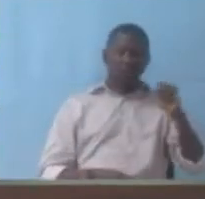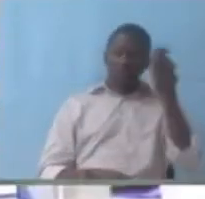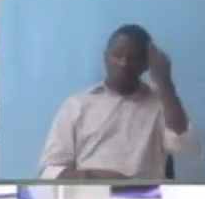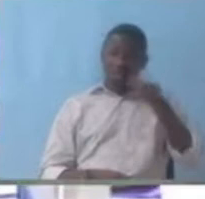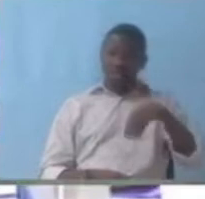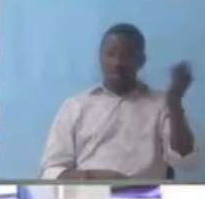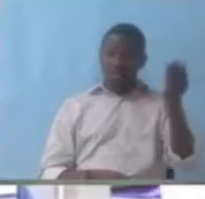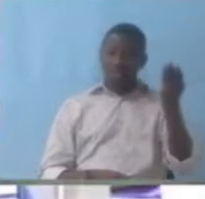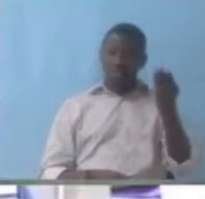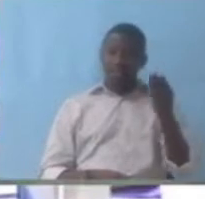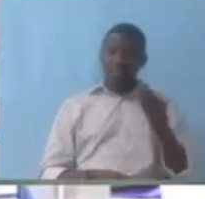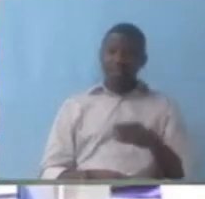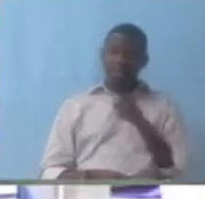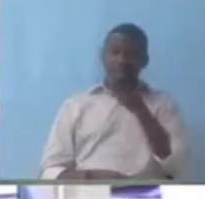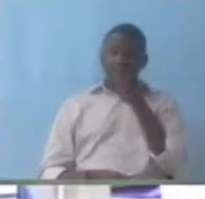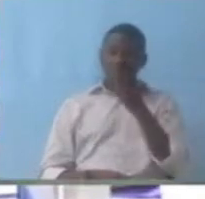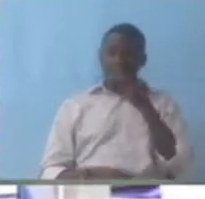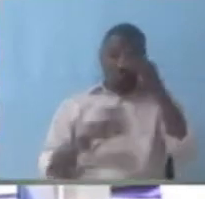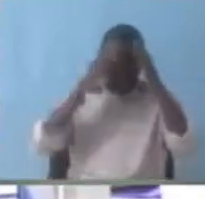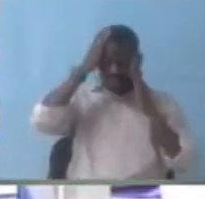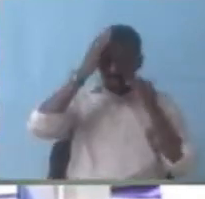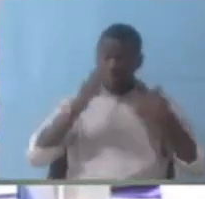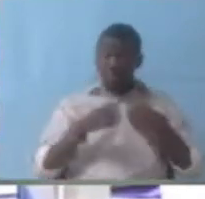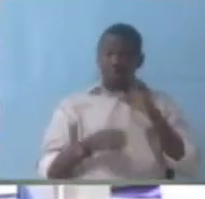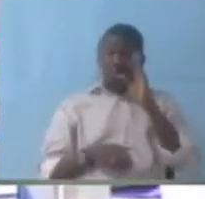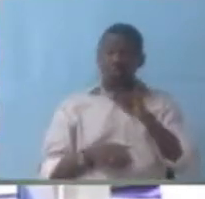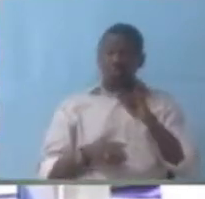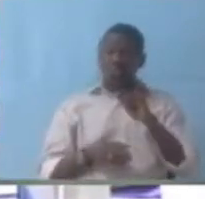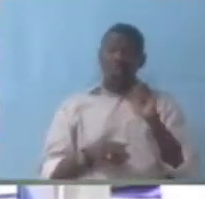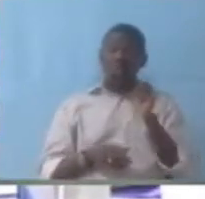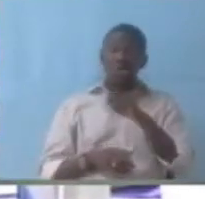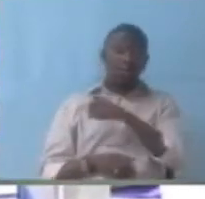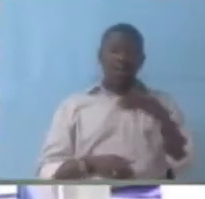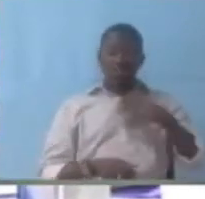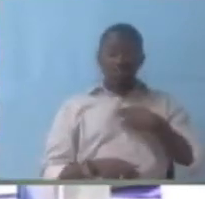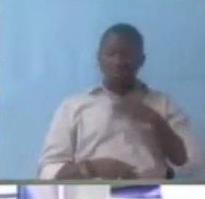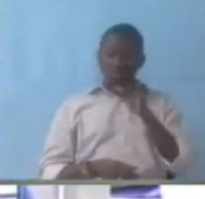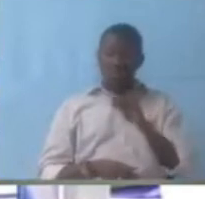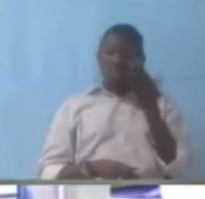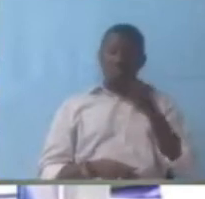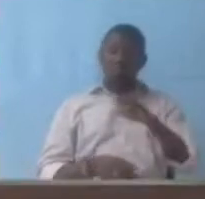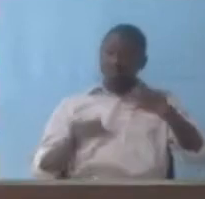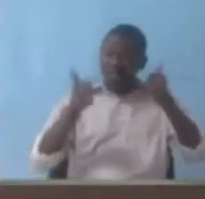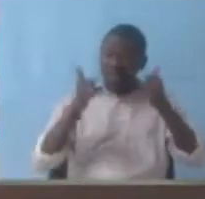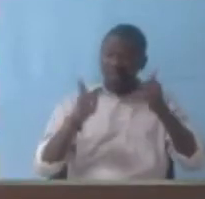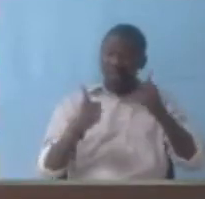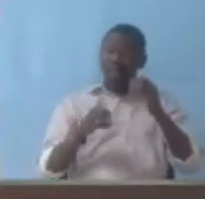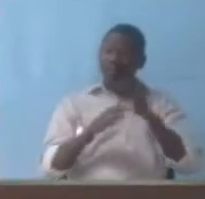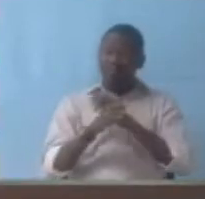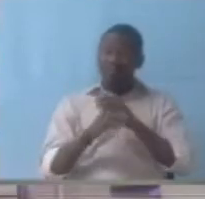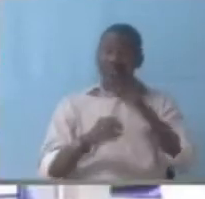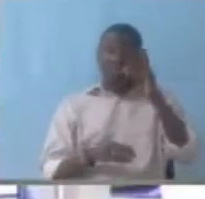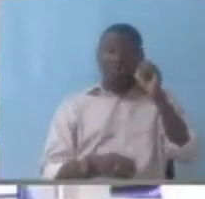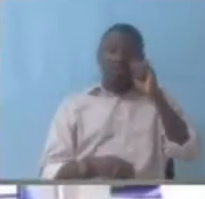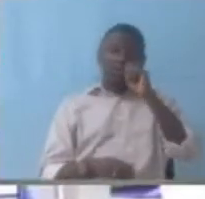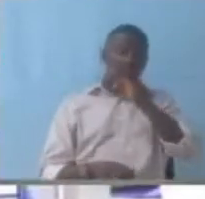You said the soldiers did what they wanted to do. Ko soldier from the beginning, even before the decrees were passed. I tell from what decree law made.